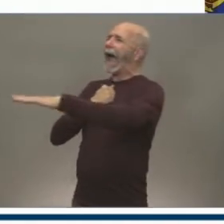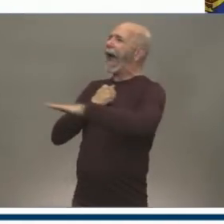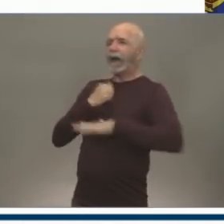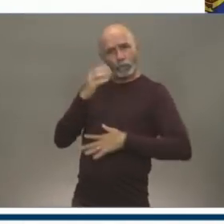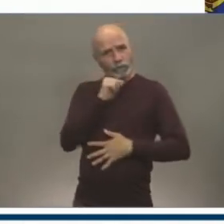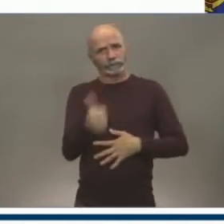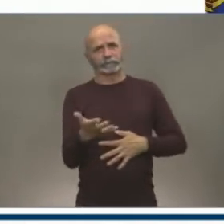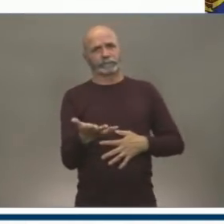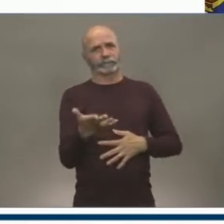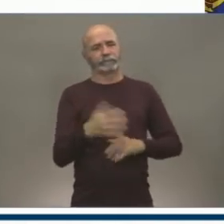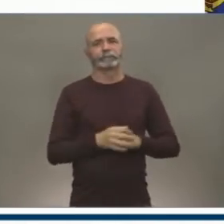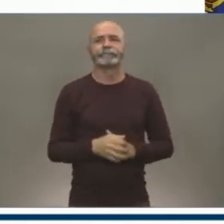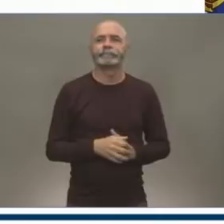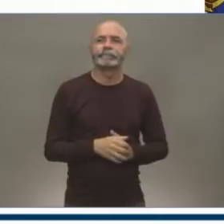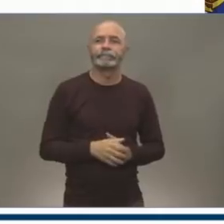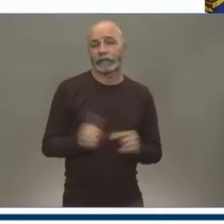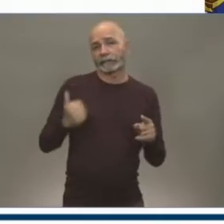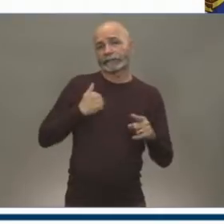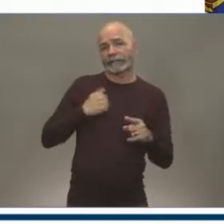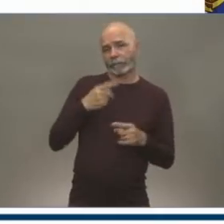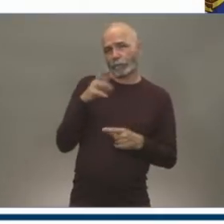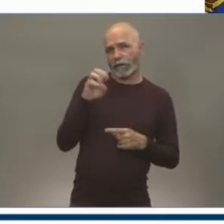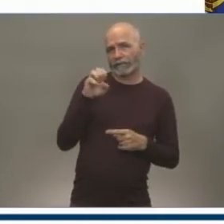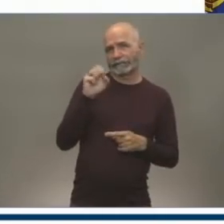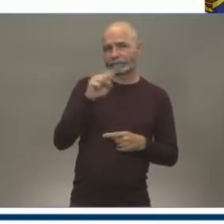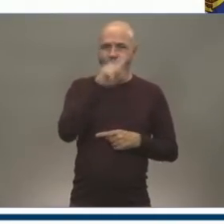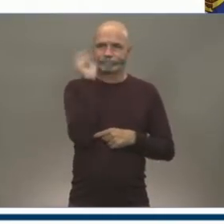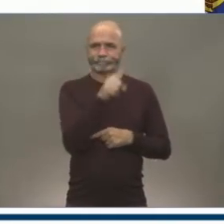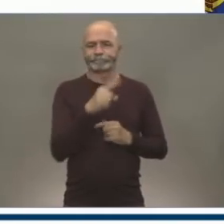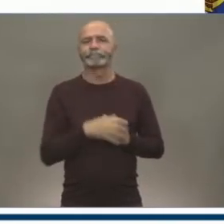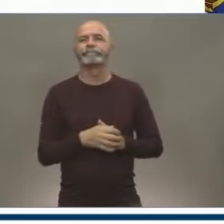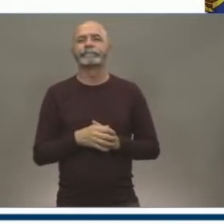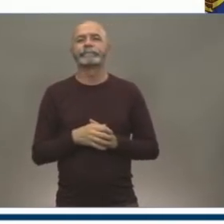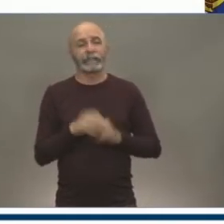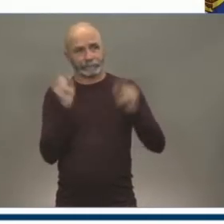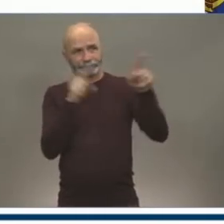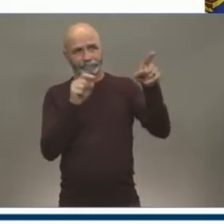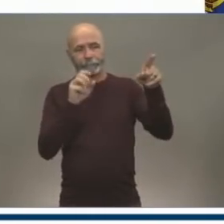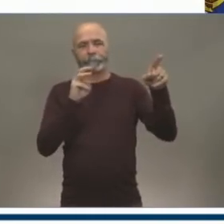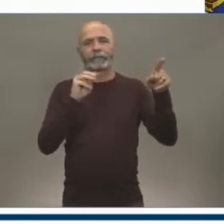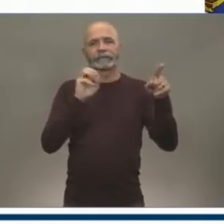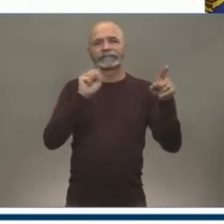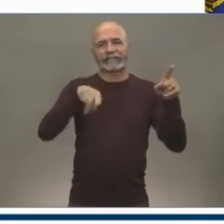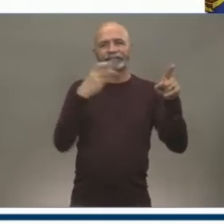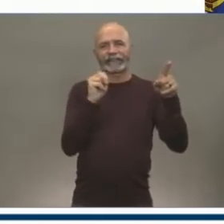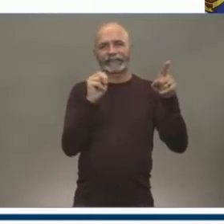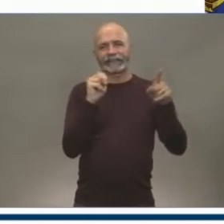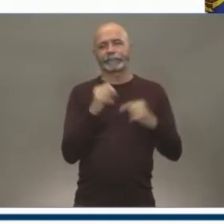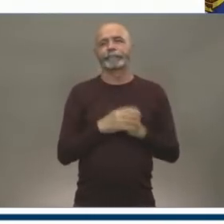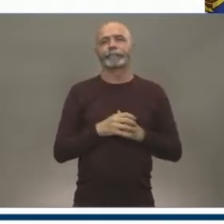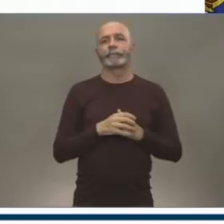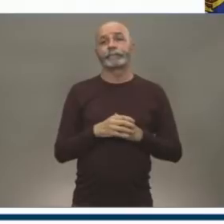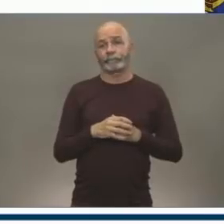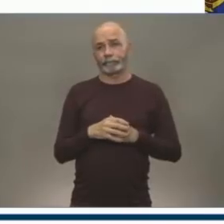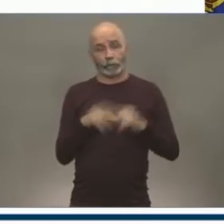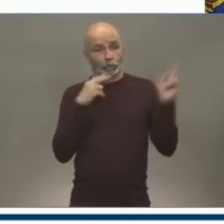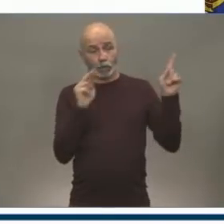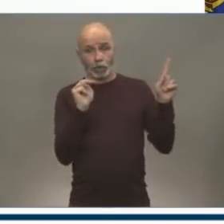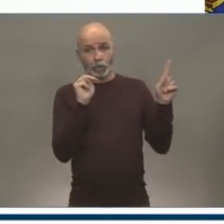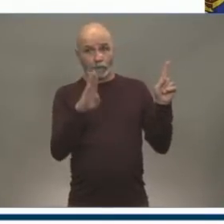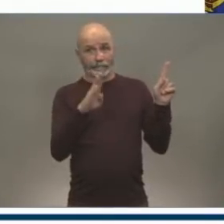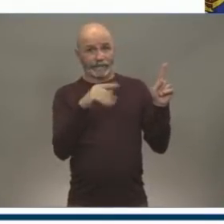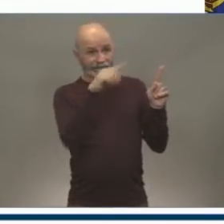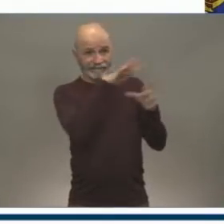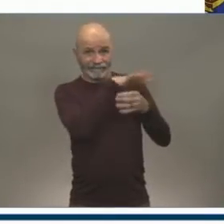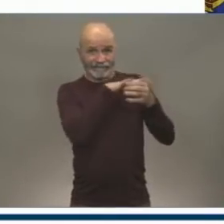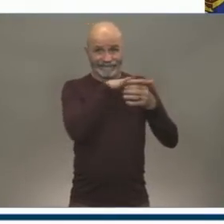Keith. Hi, Premier. Yeah, it is our first opportunity to talk to you since New Brunswick pulled out, and you've just kind of gone over things a